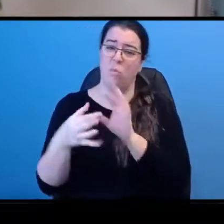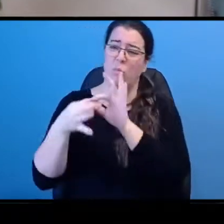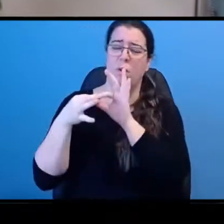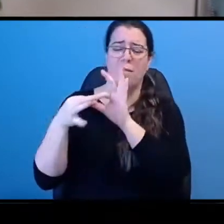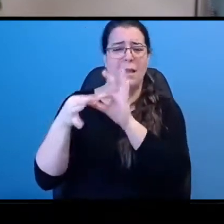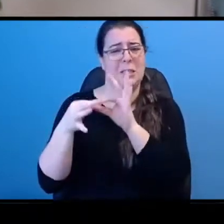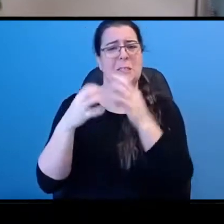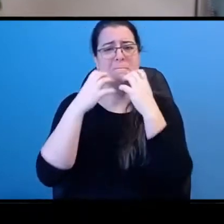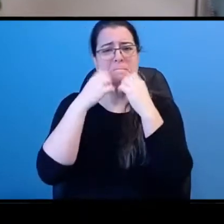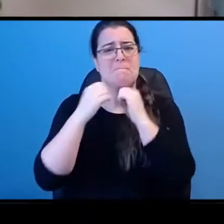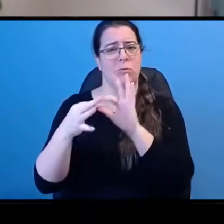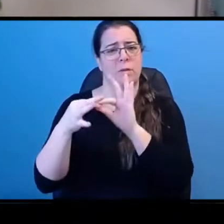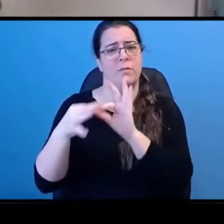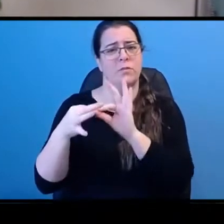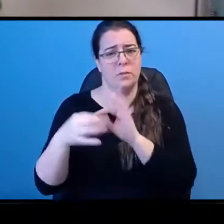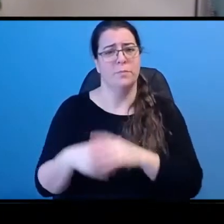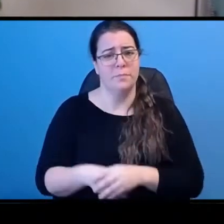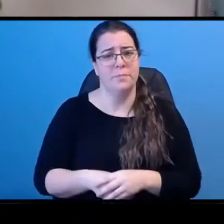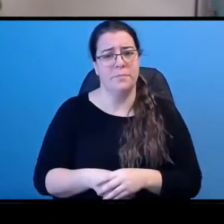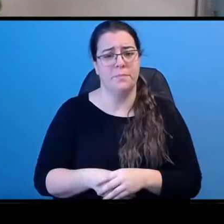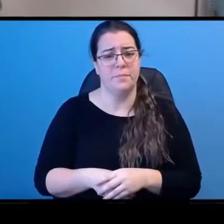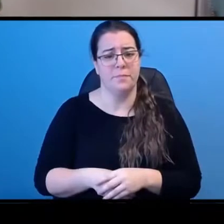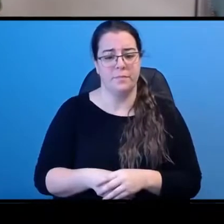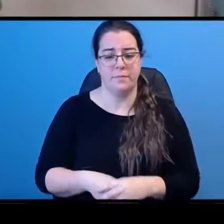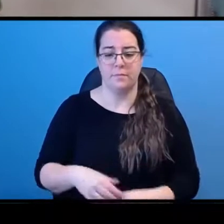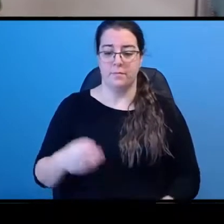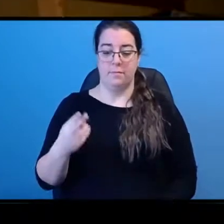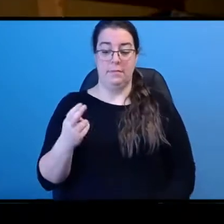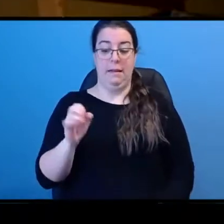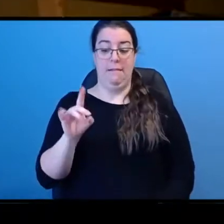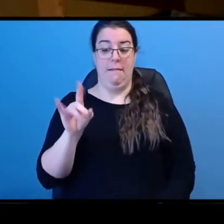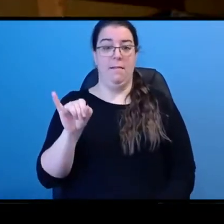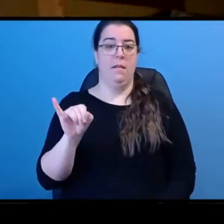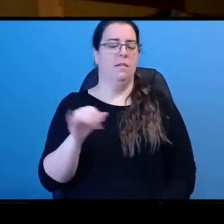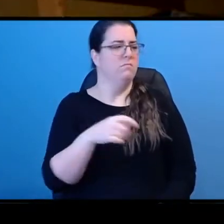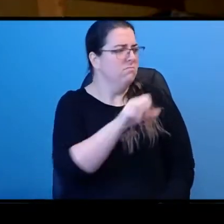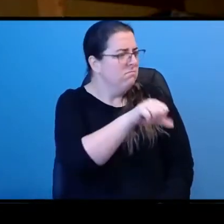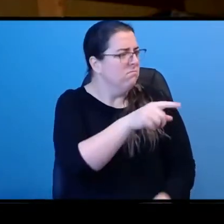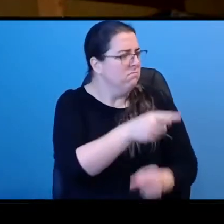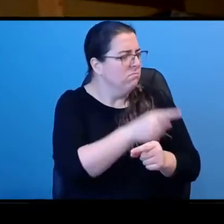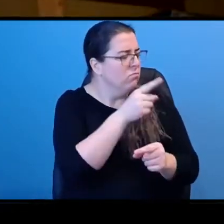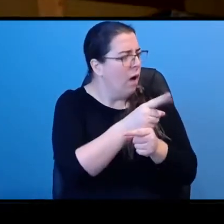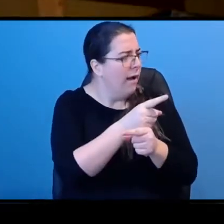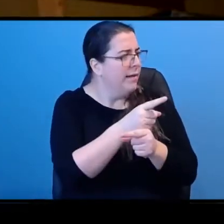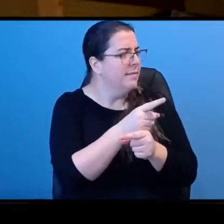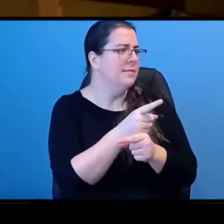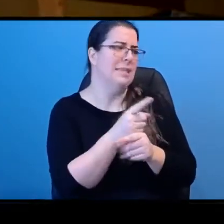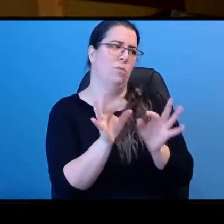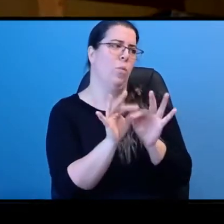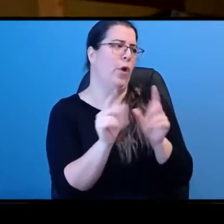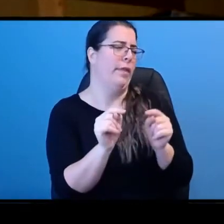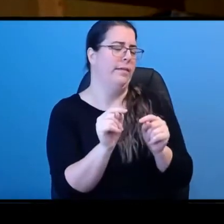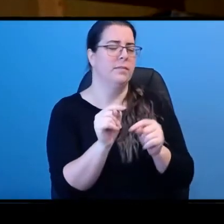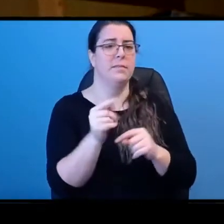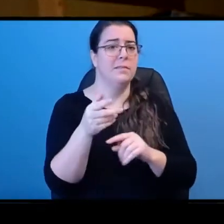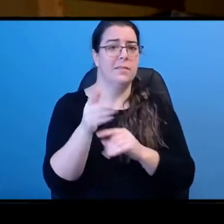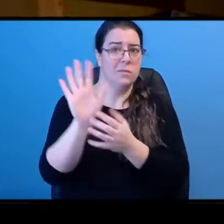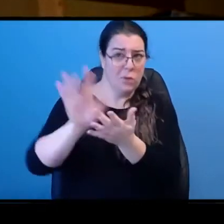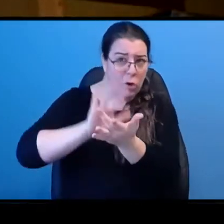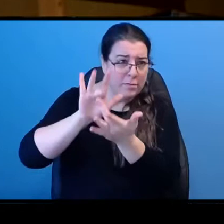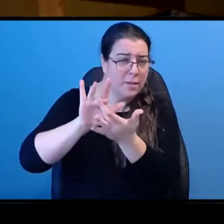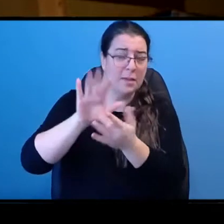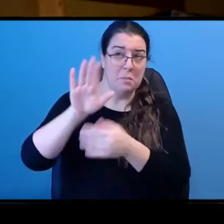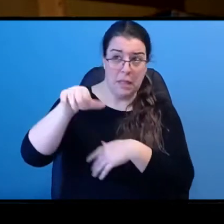project. I think it's worth just taking the time to shoot them an email or call and ask if you can set up a time to,